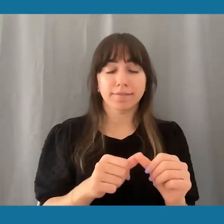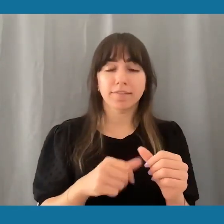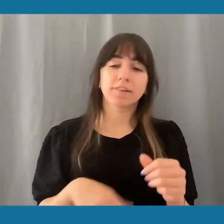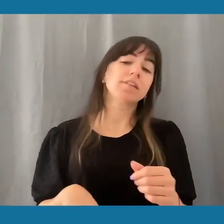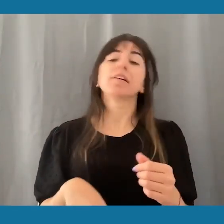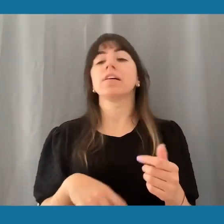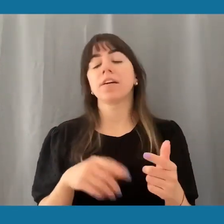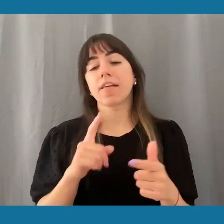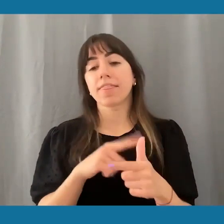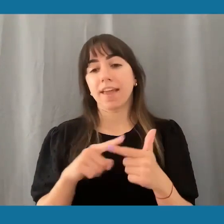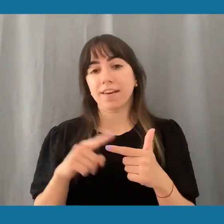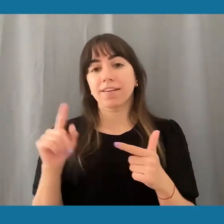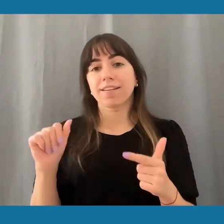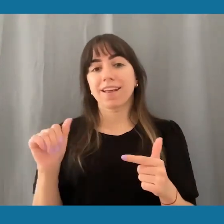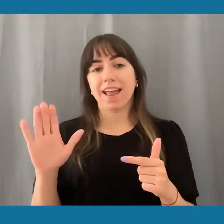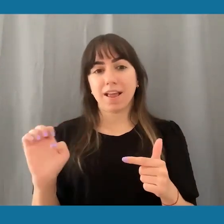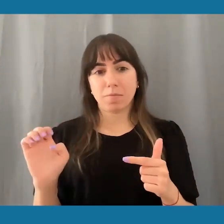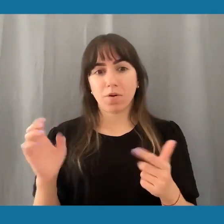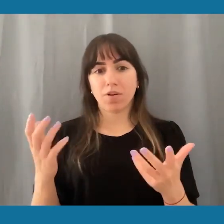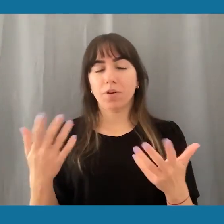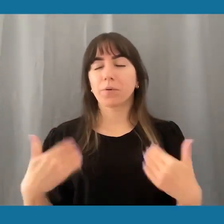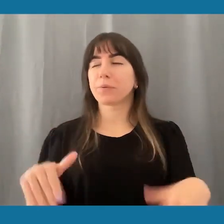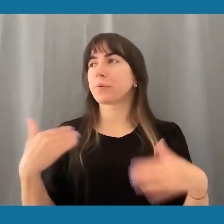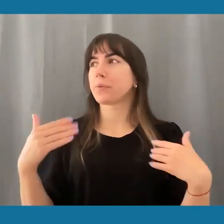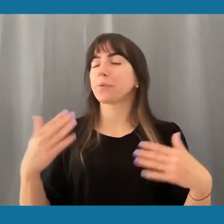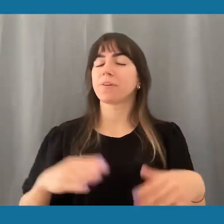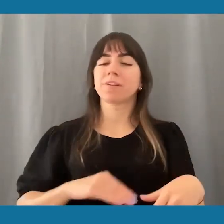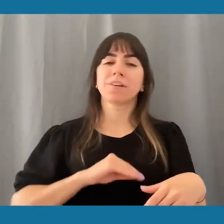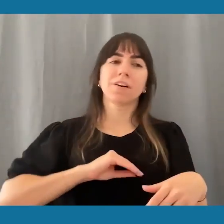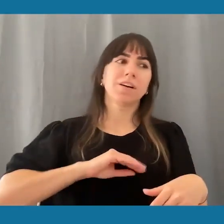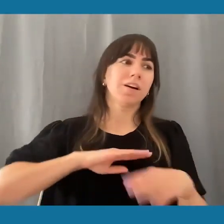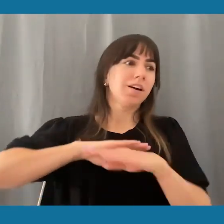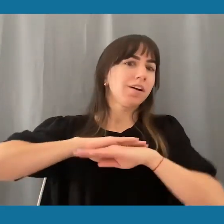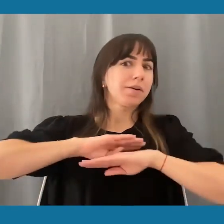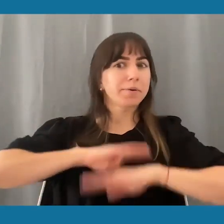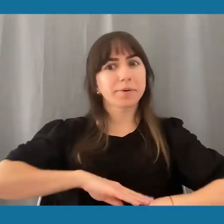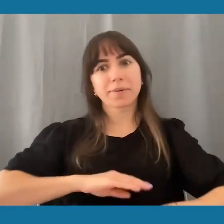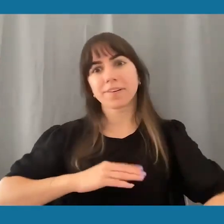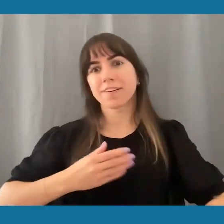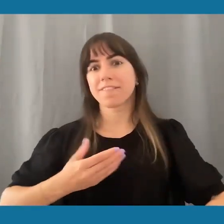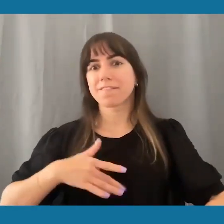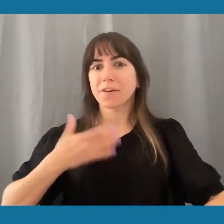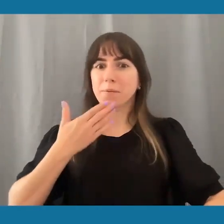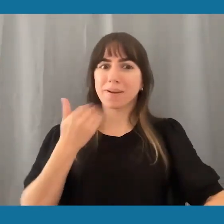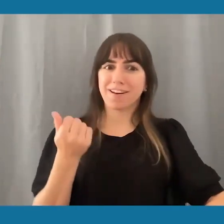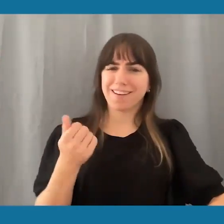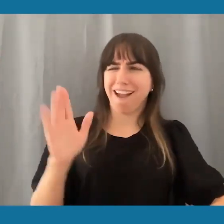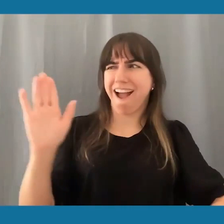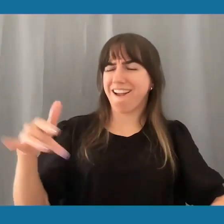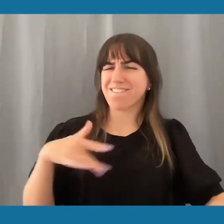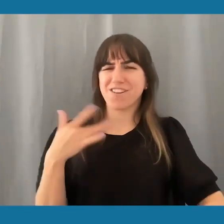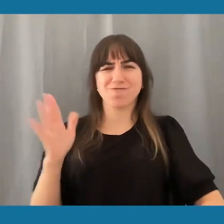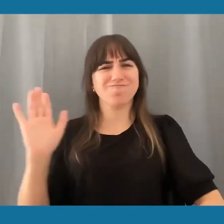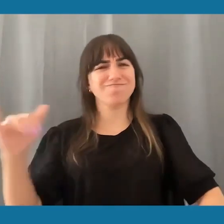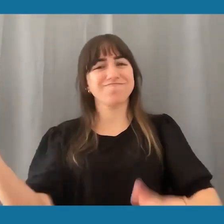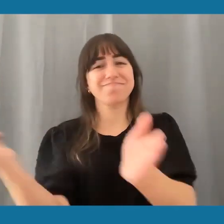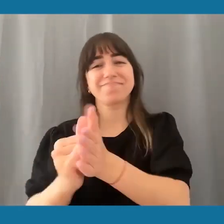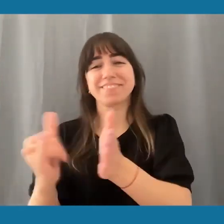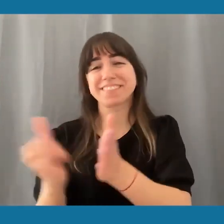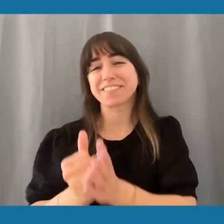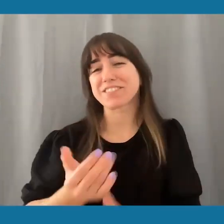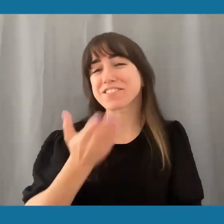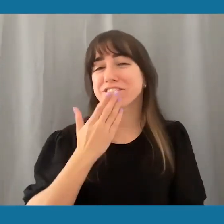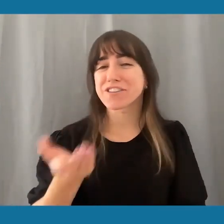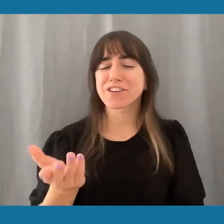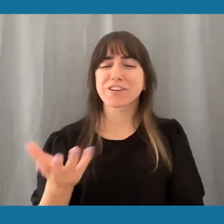this is too good to be true. There's got to be a catch. And so I tested the waters. And how did I hear? Well, I heard about it